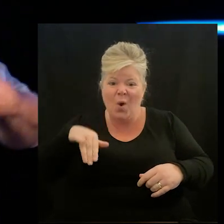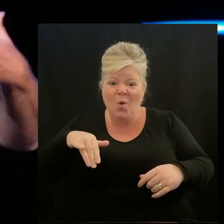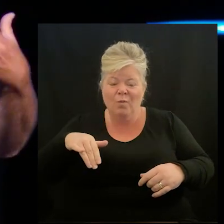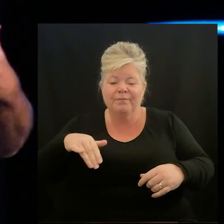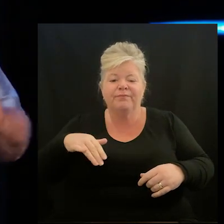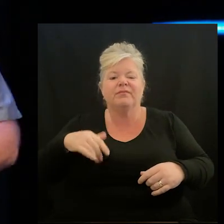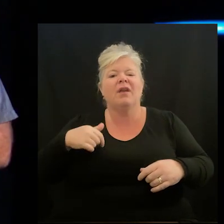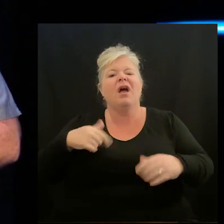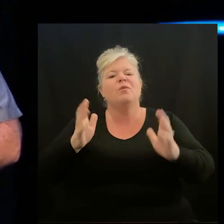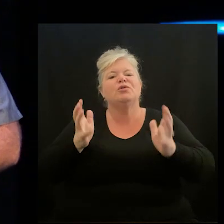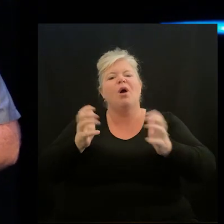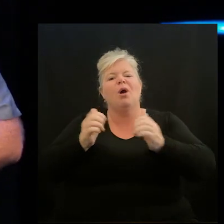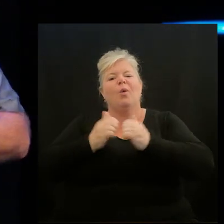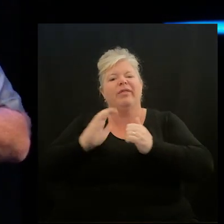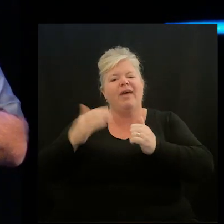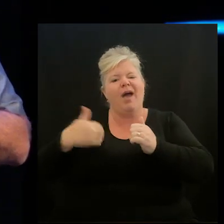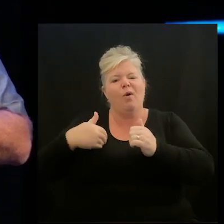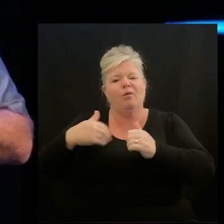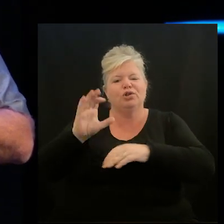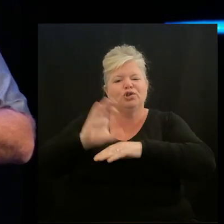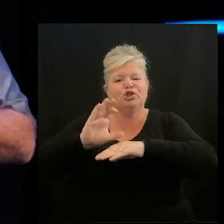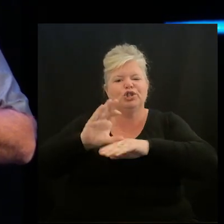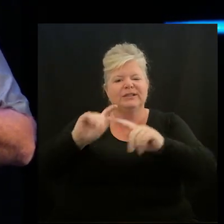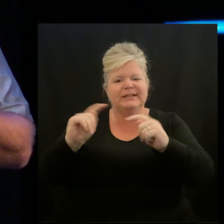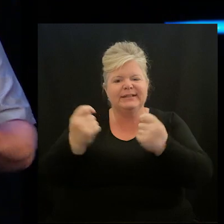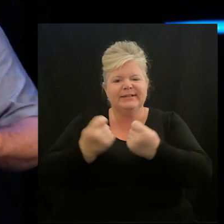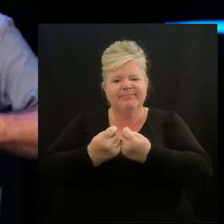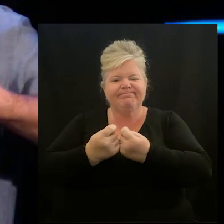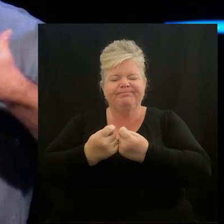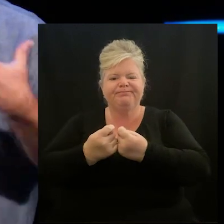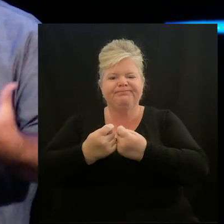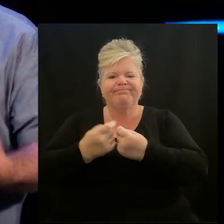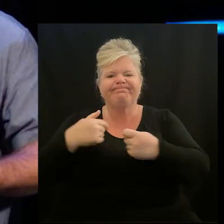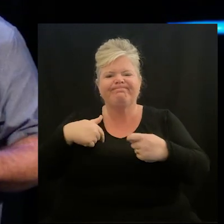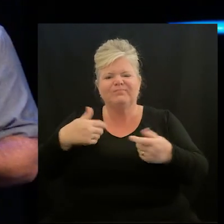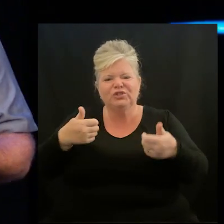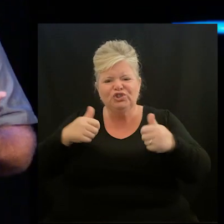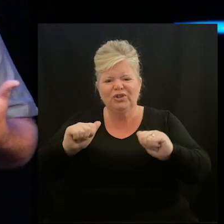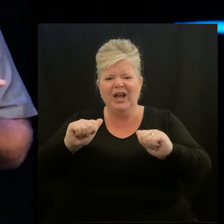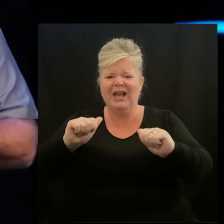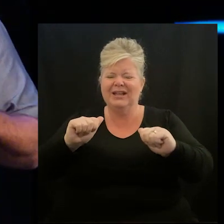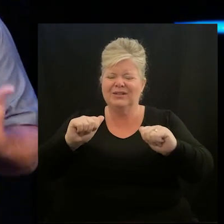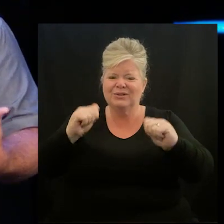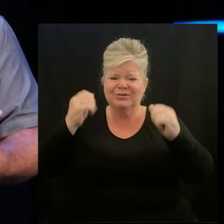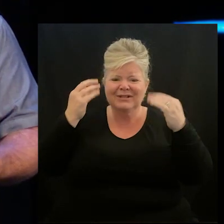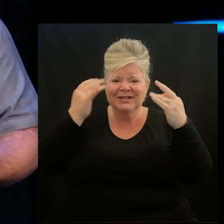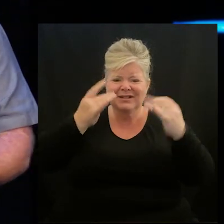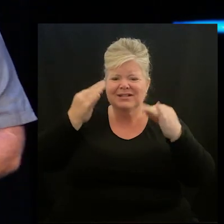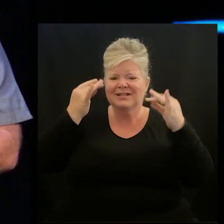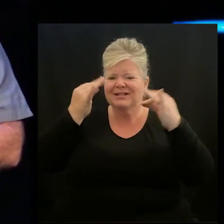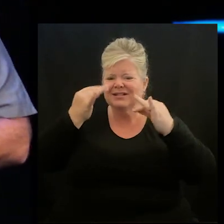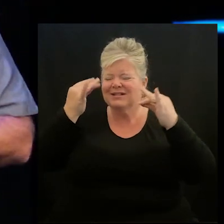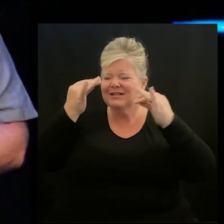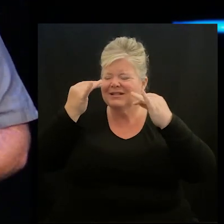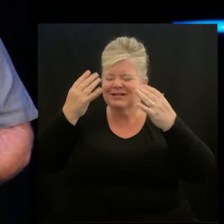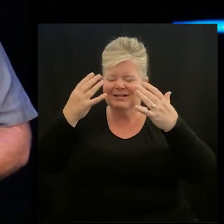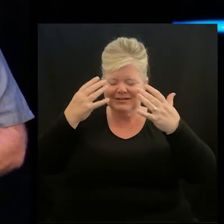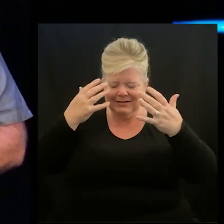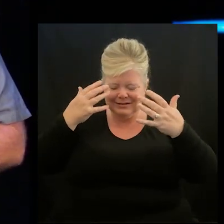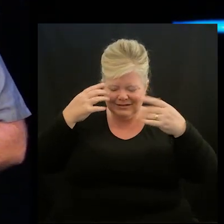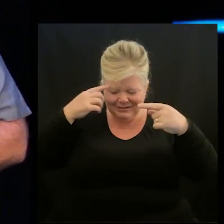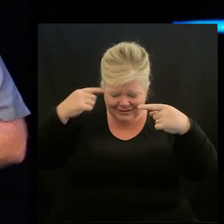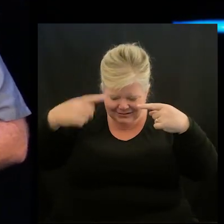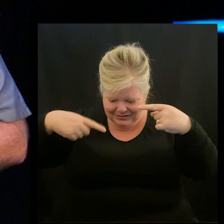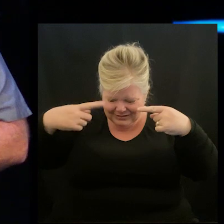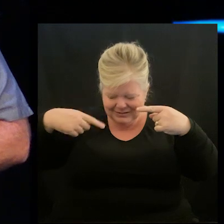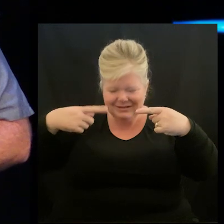I was talking to some of our team the other day, and I was really trying to flesh out what I was processing and what God was